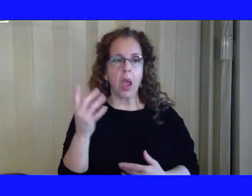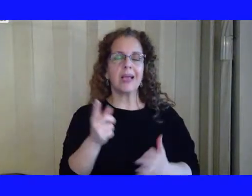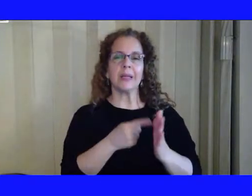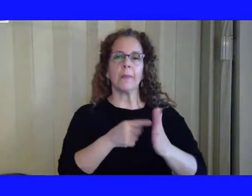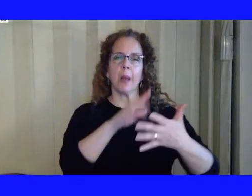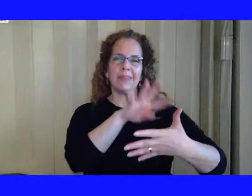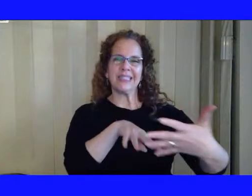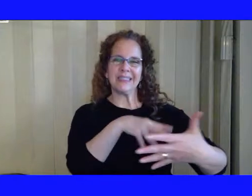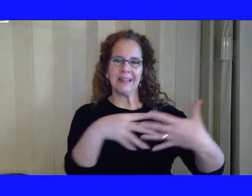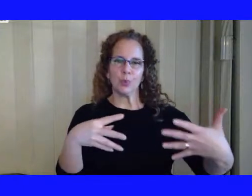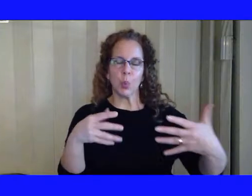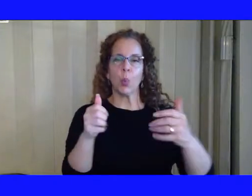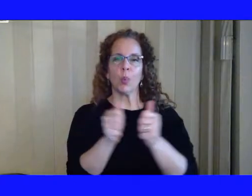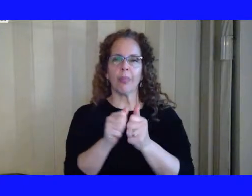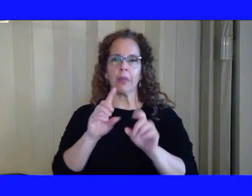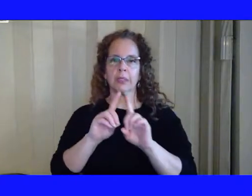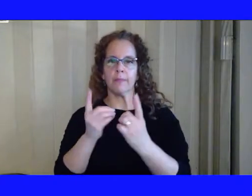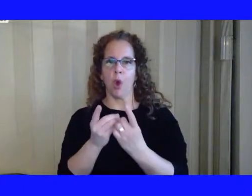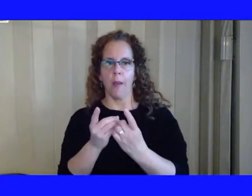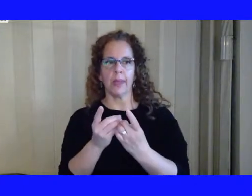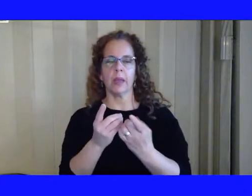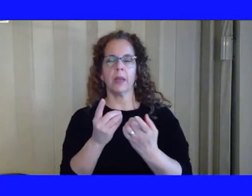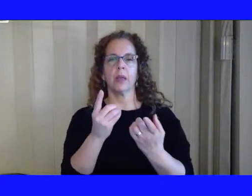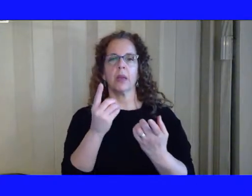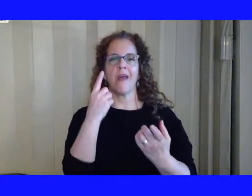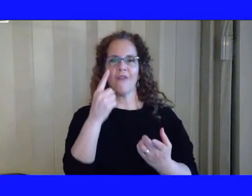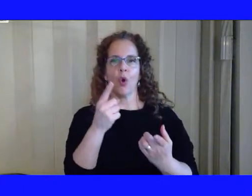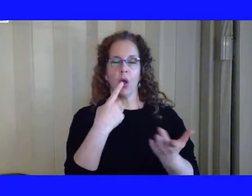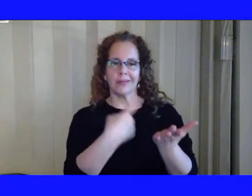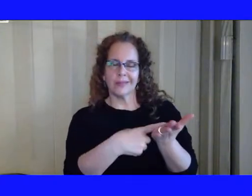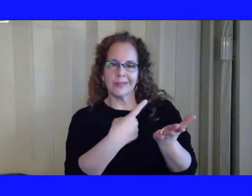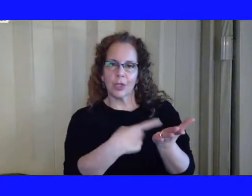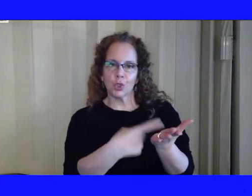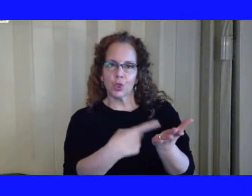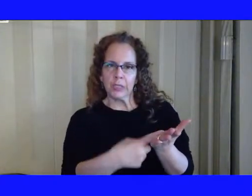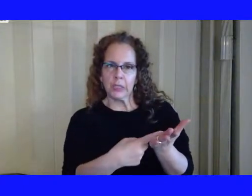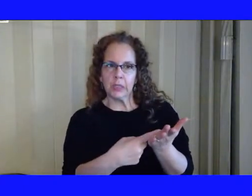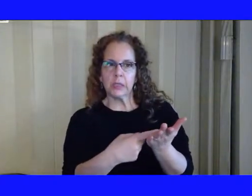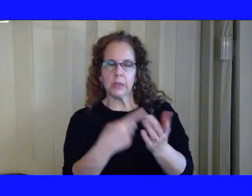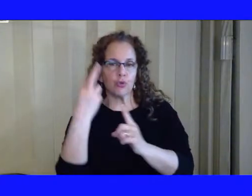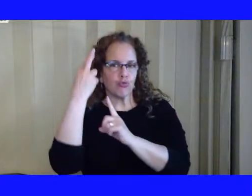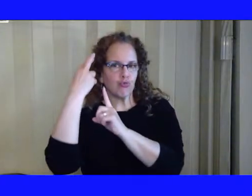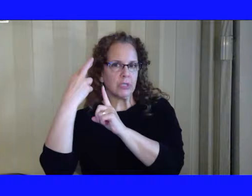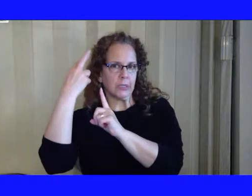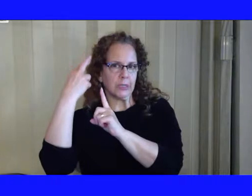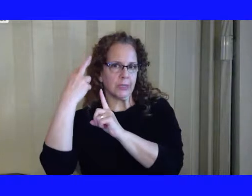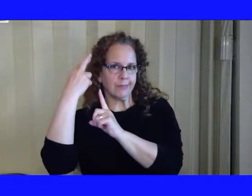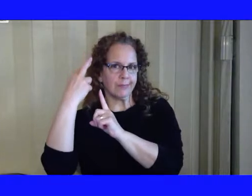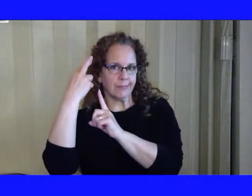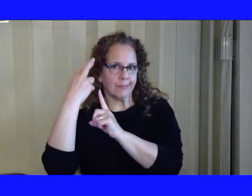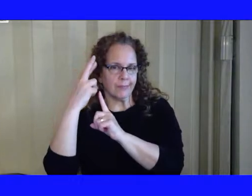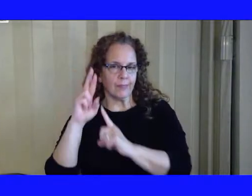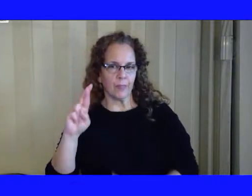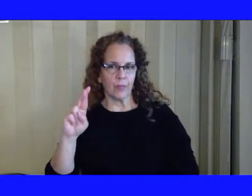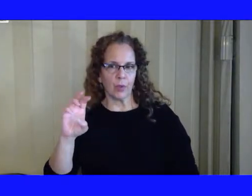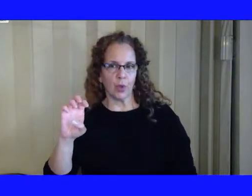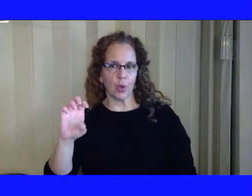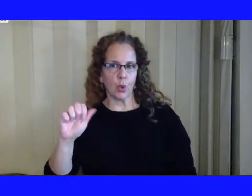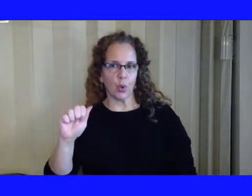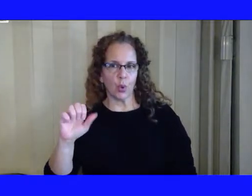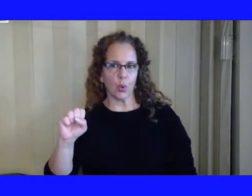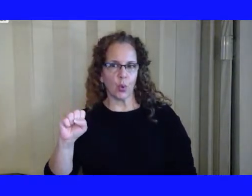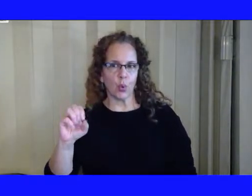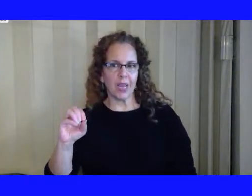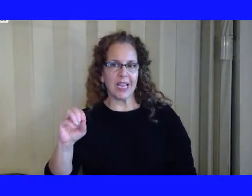comes through a dialogue with the department leadership. So that is part